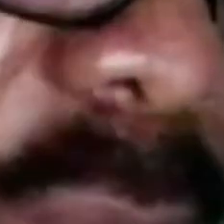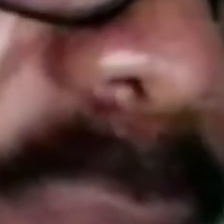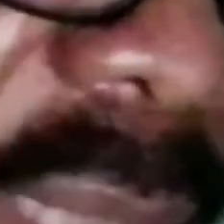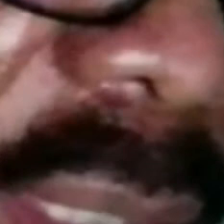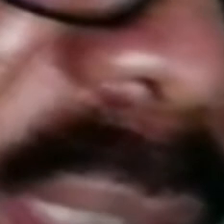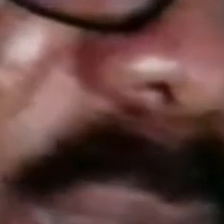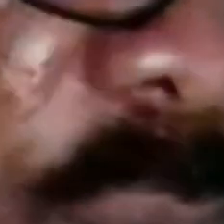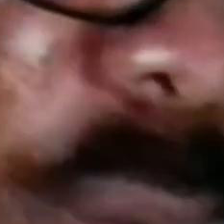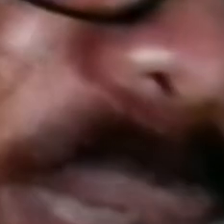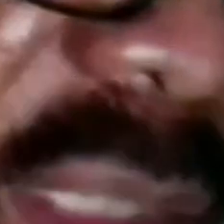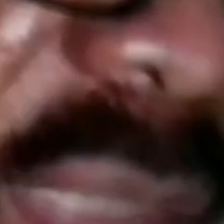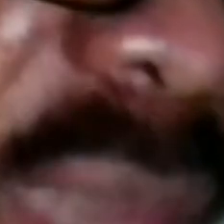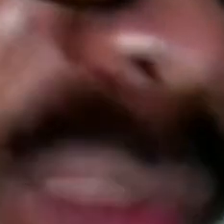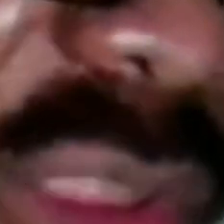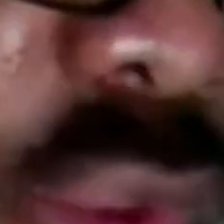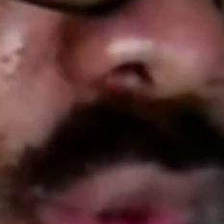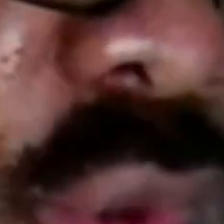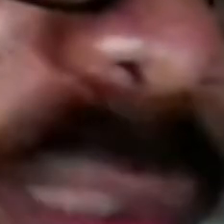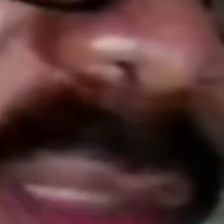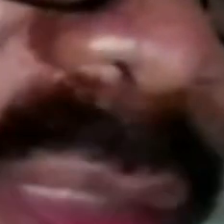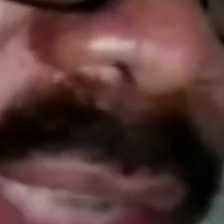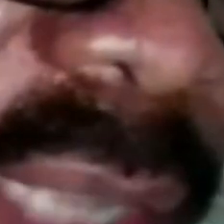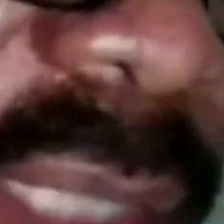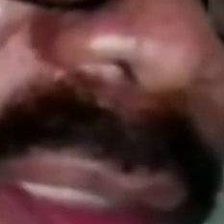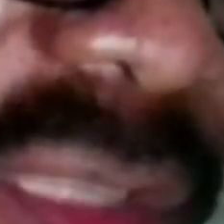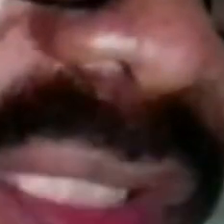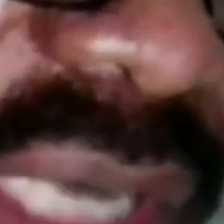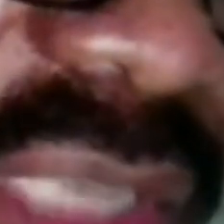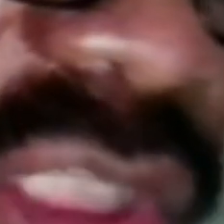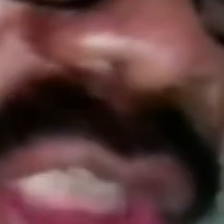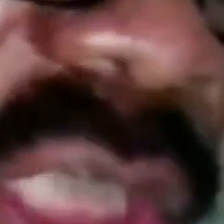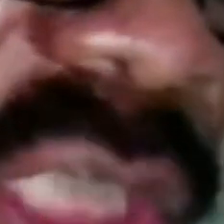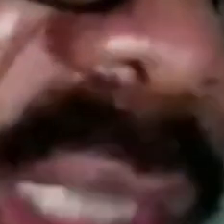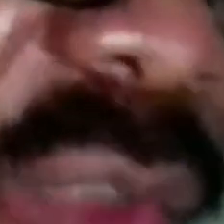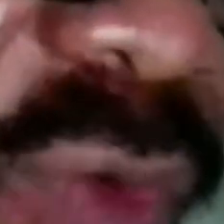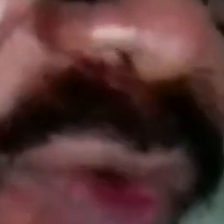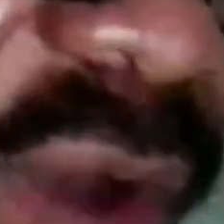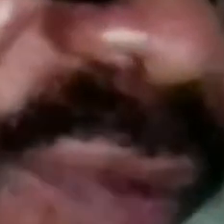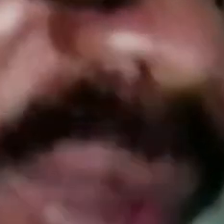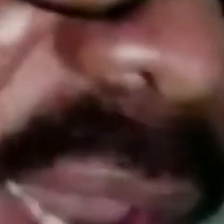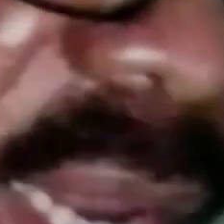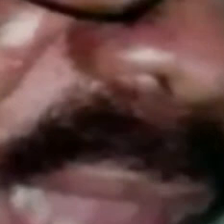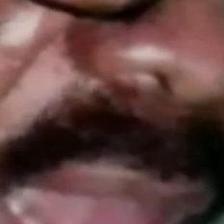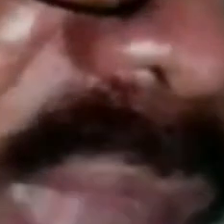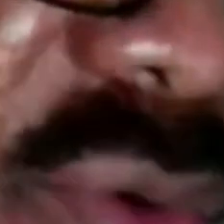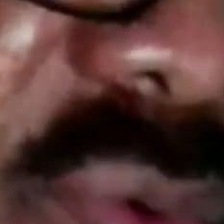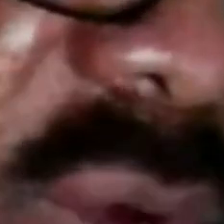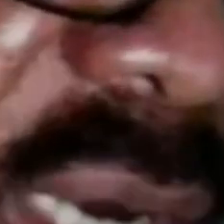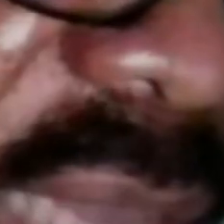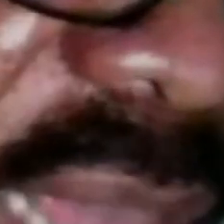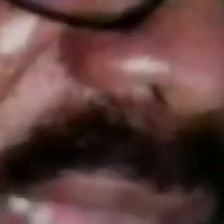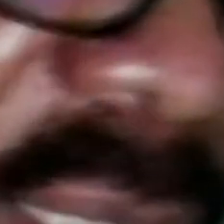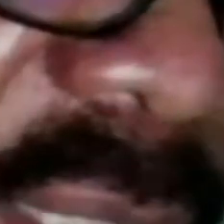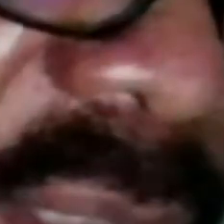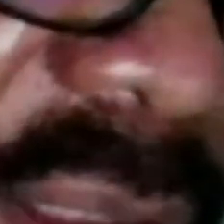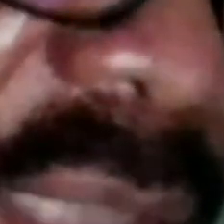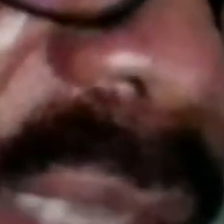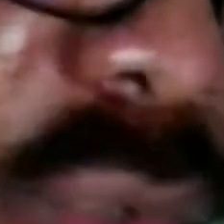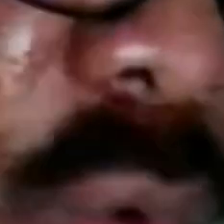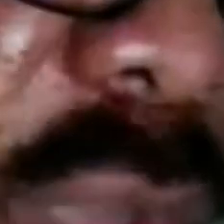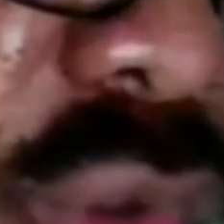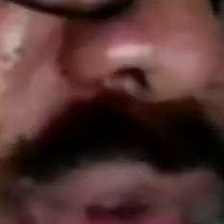of Social Development when attempting to extend its reach to far-flung and